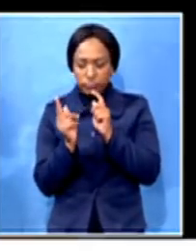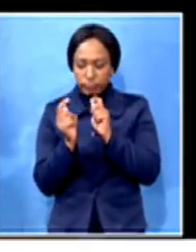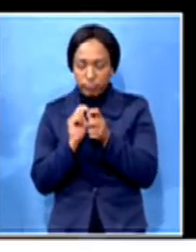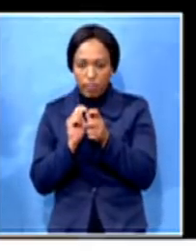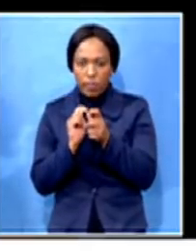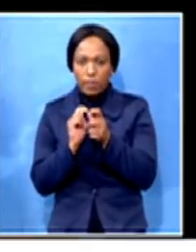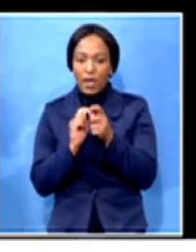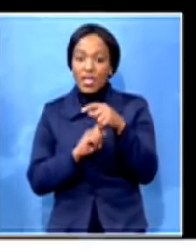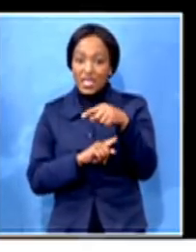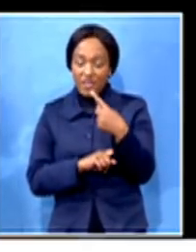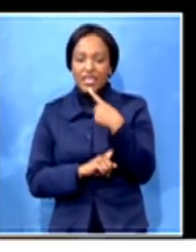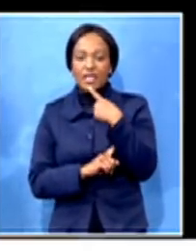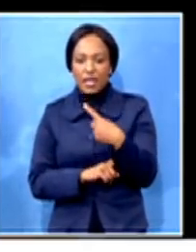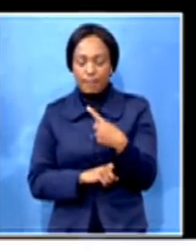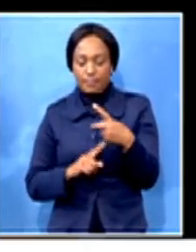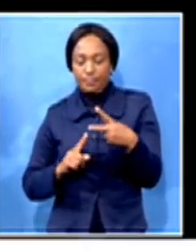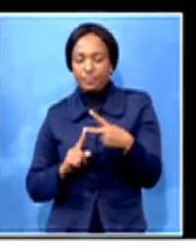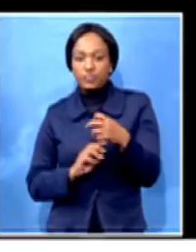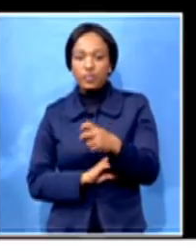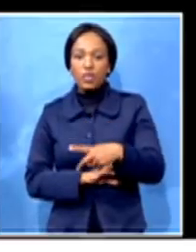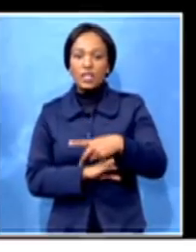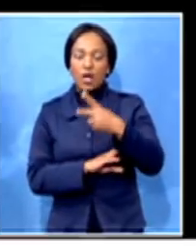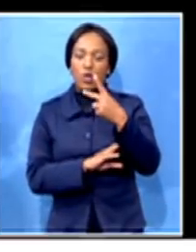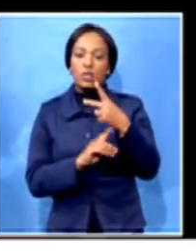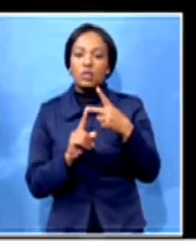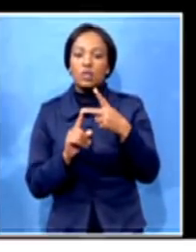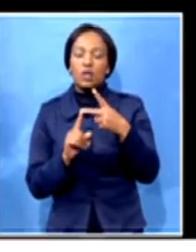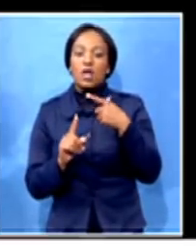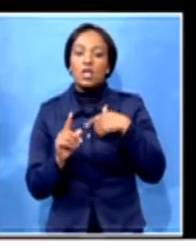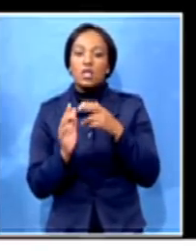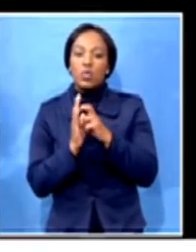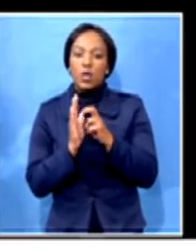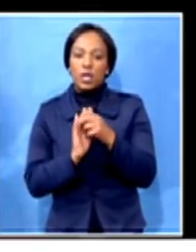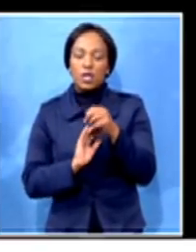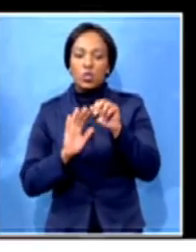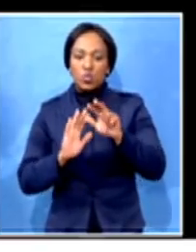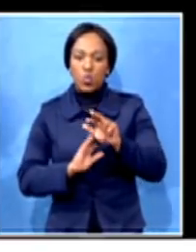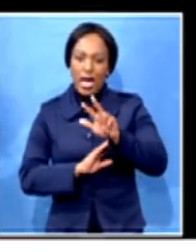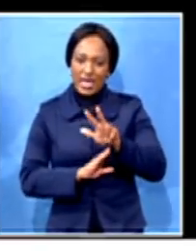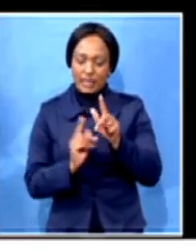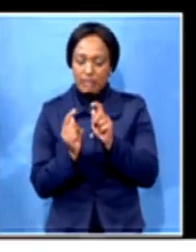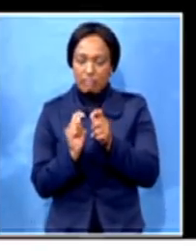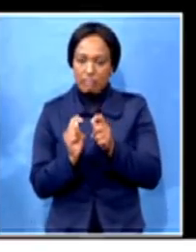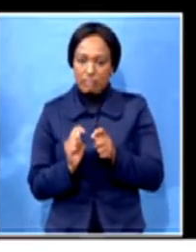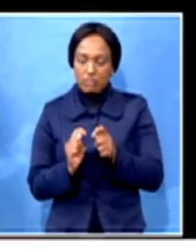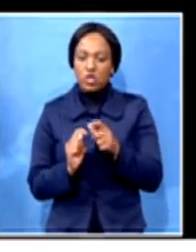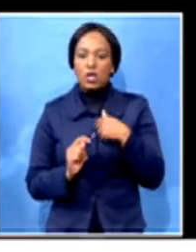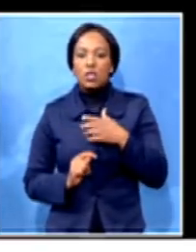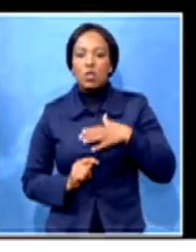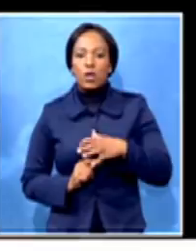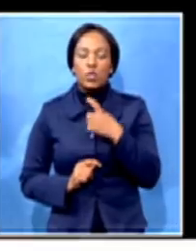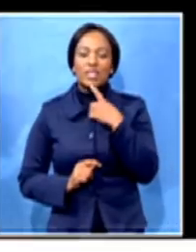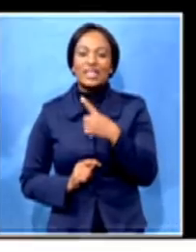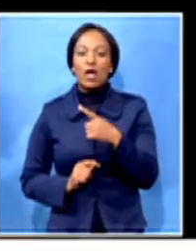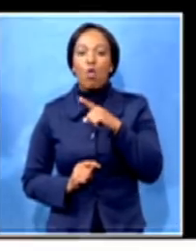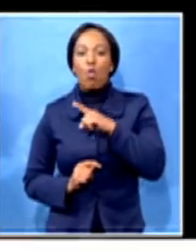the first part. The second part is the purpose for which they want Regulation 28 to be amended, and they say that they want it to be able